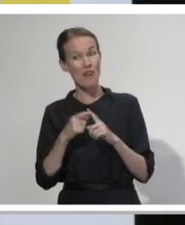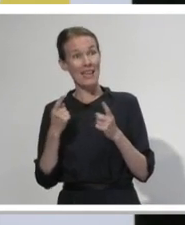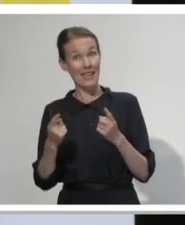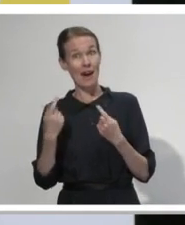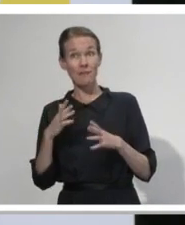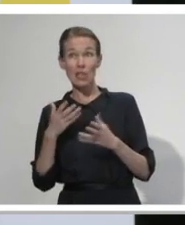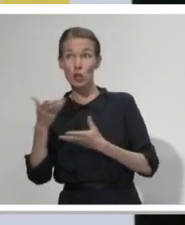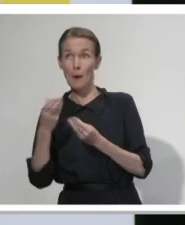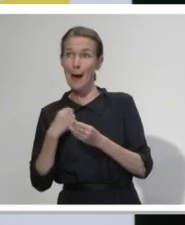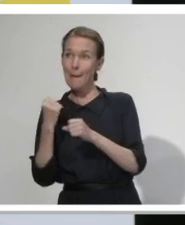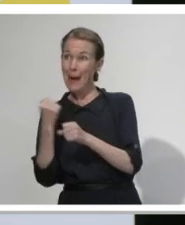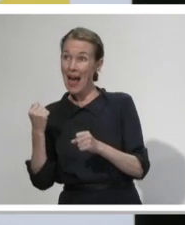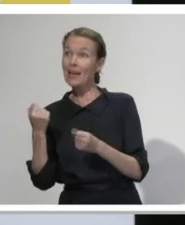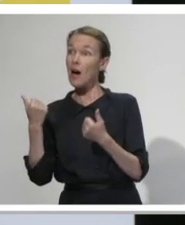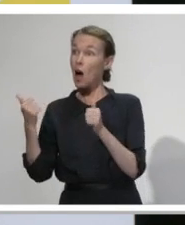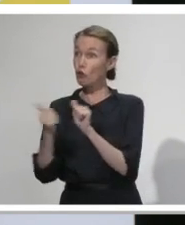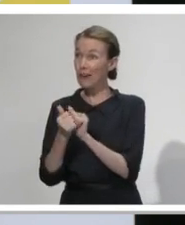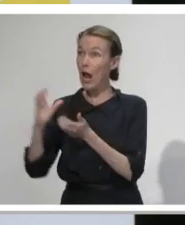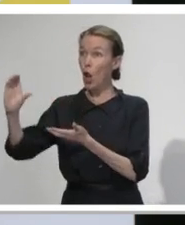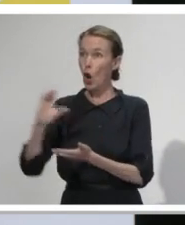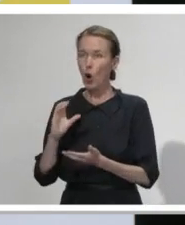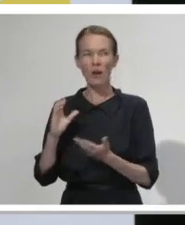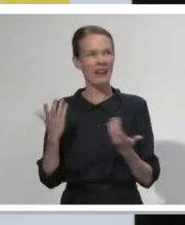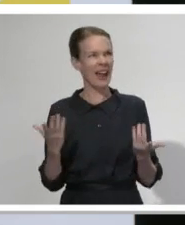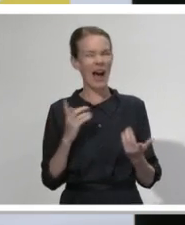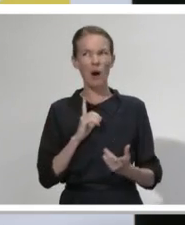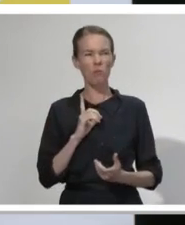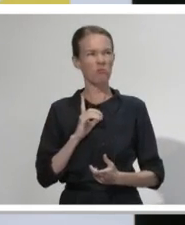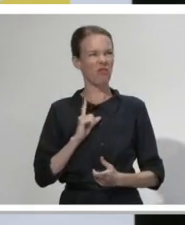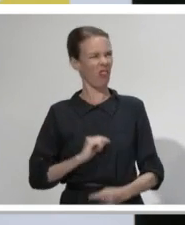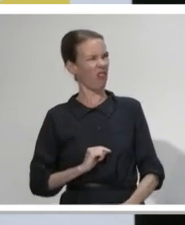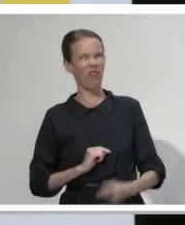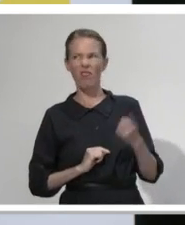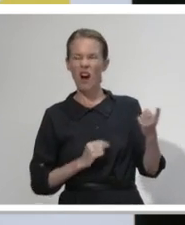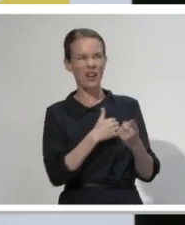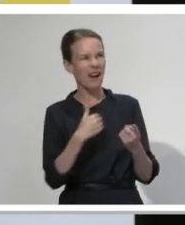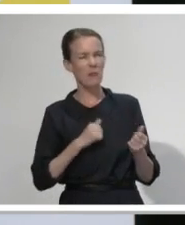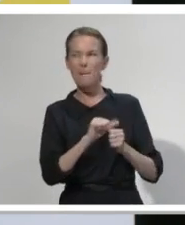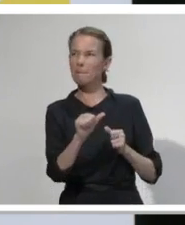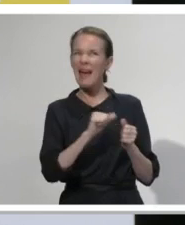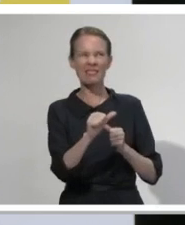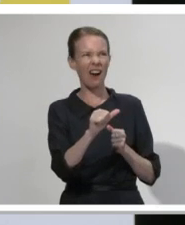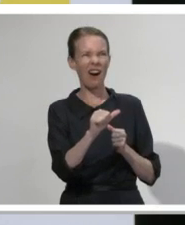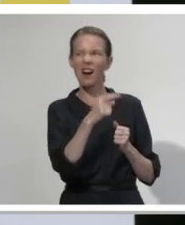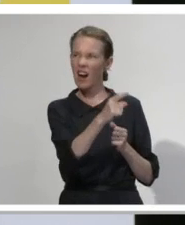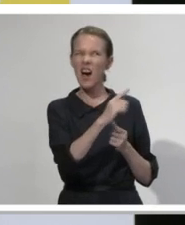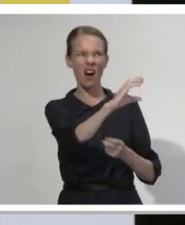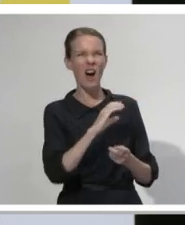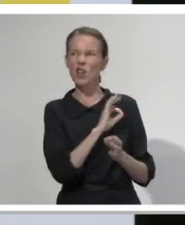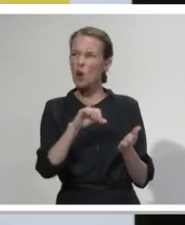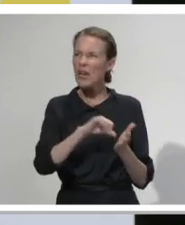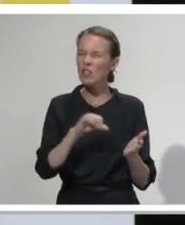and saying, gosh, I wish they had brought that out sooner so that I didn't already sign up to something that's going to cost me a lot more in the long run?